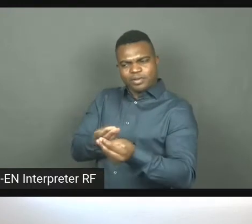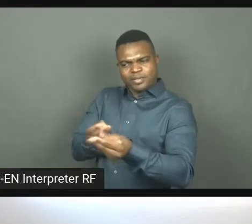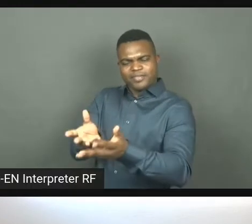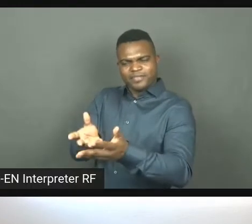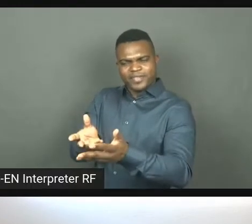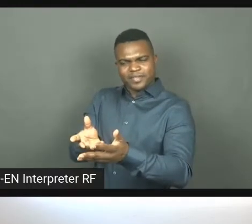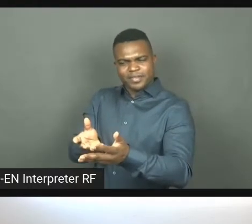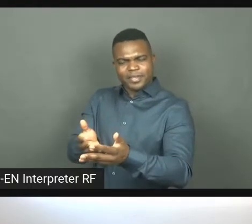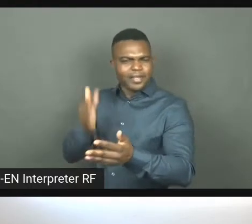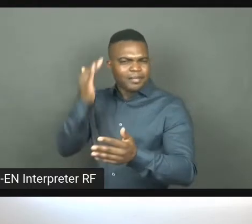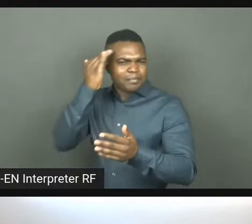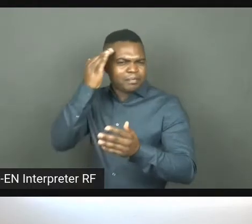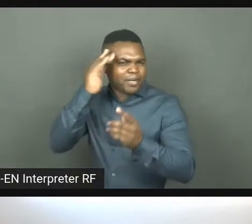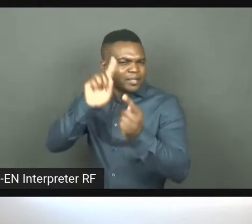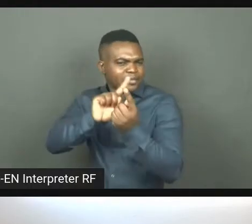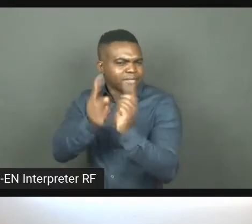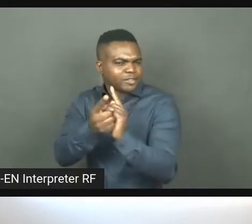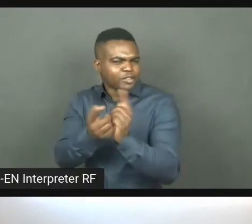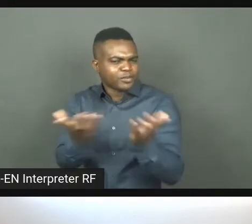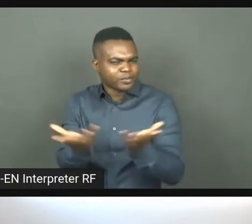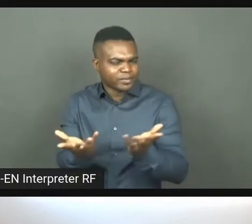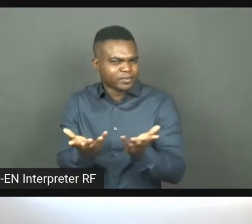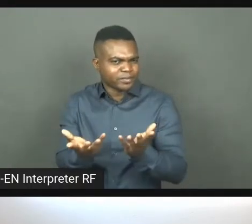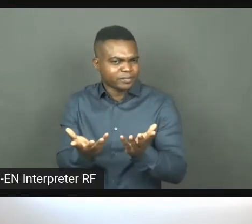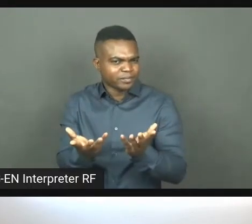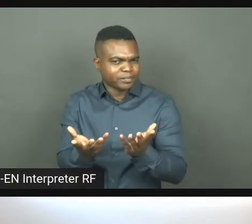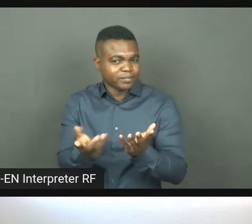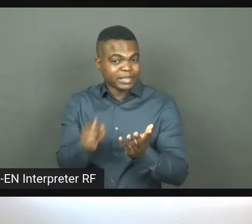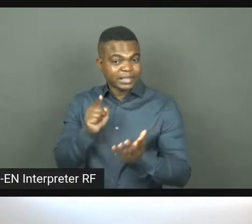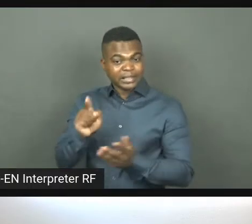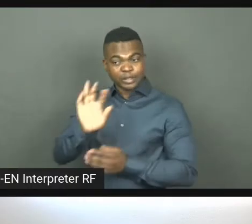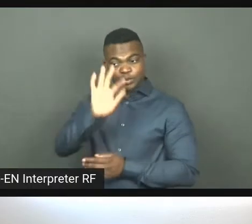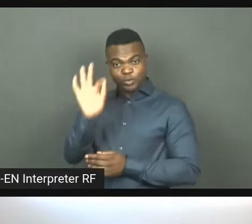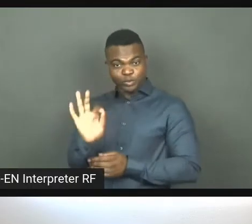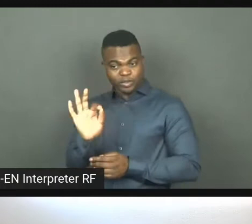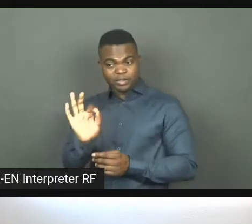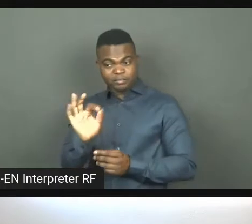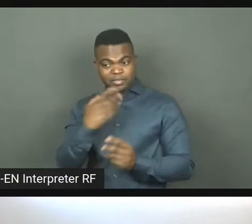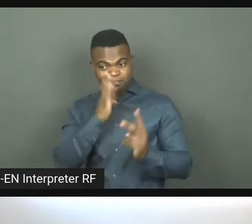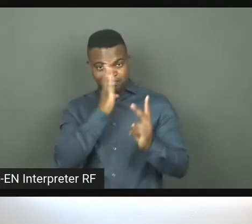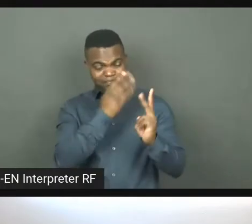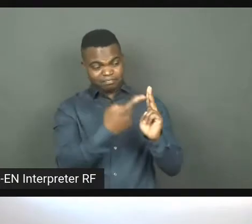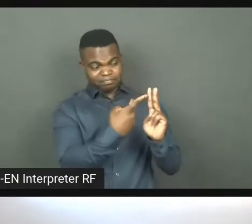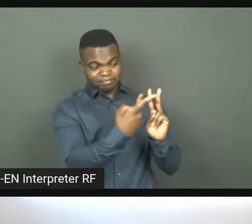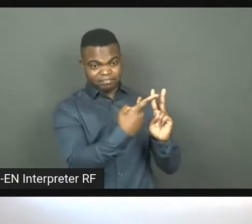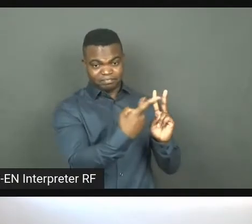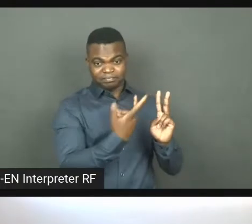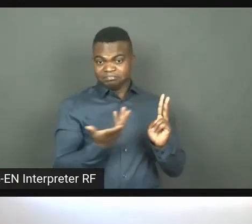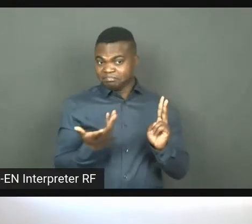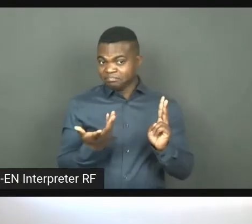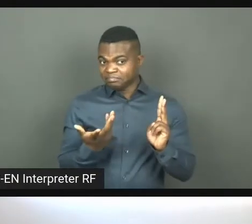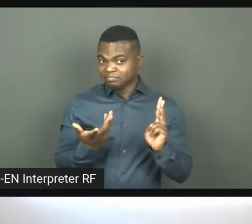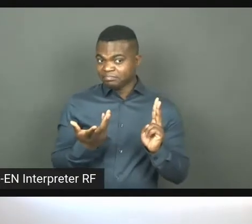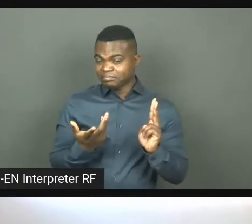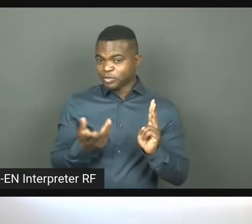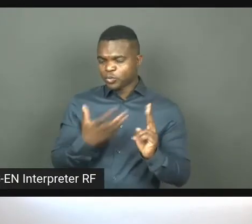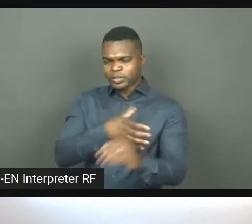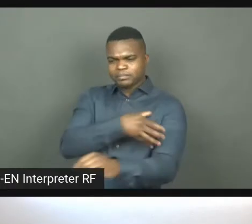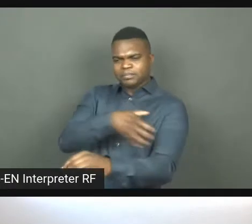power to hand it over to the local, first the local NGOs, but also to the people that we serve?